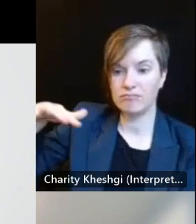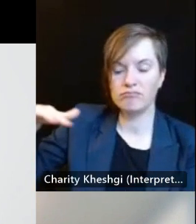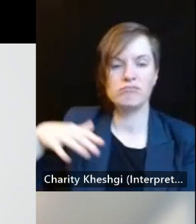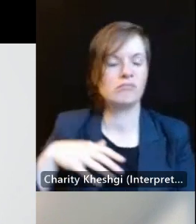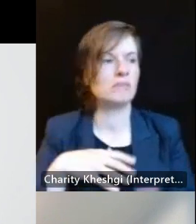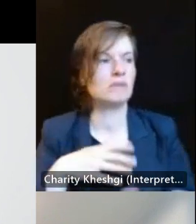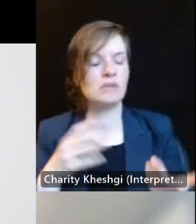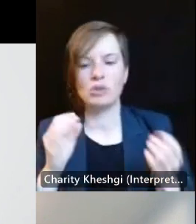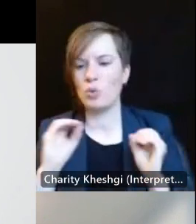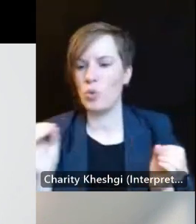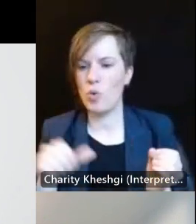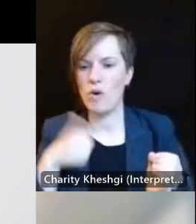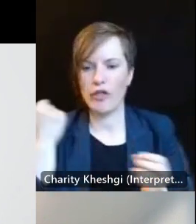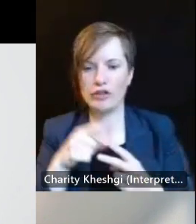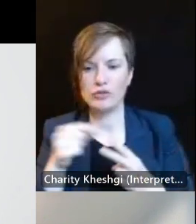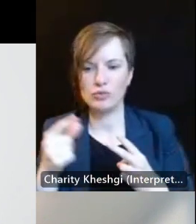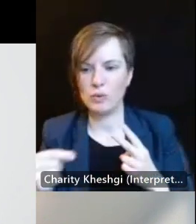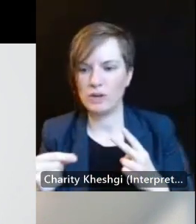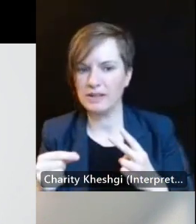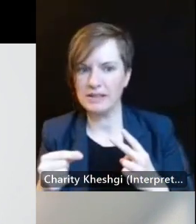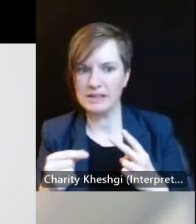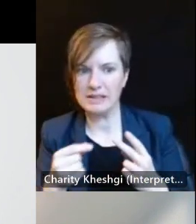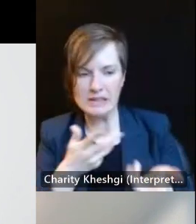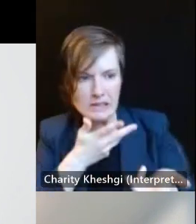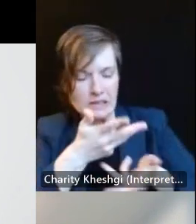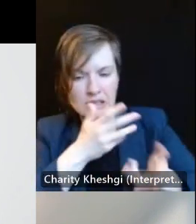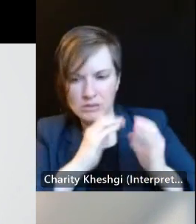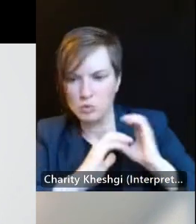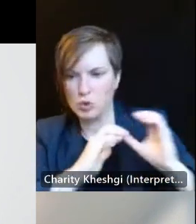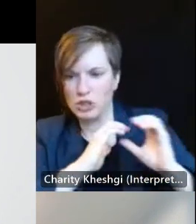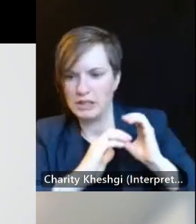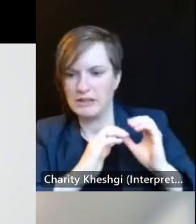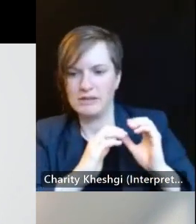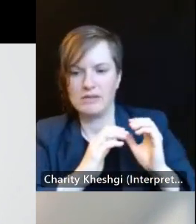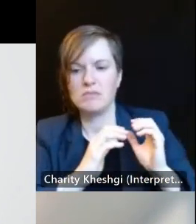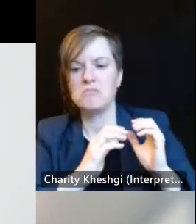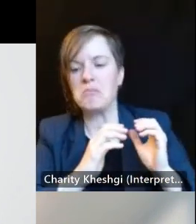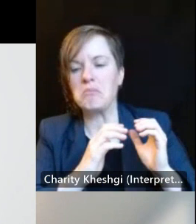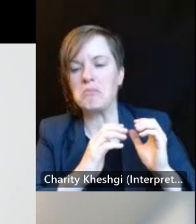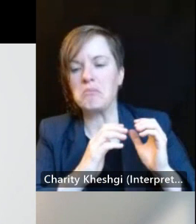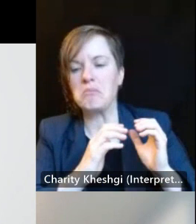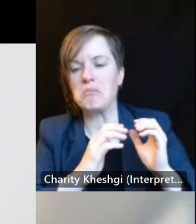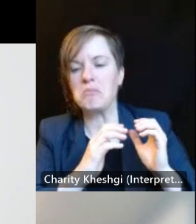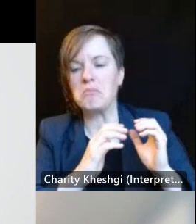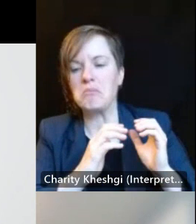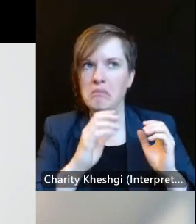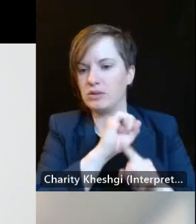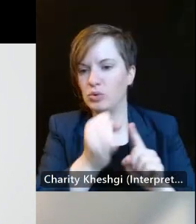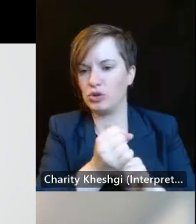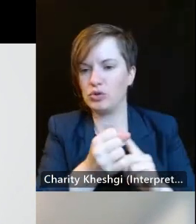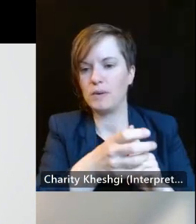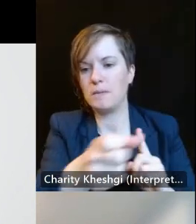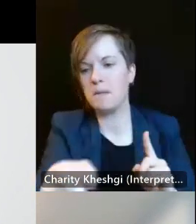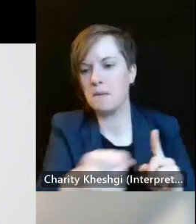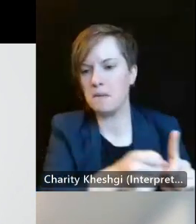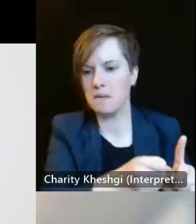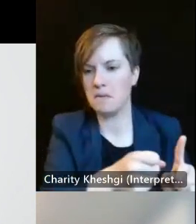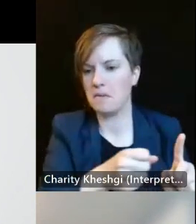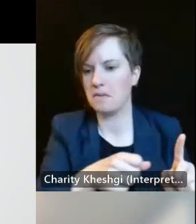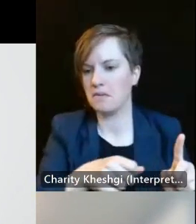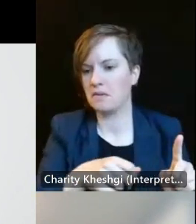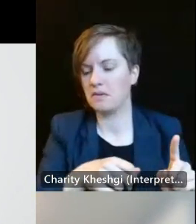choice in order to communicate with the individual, that probably would be acceptable in that